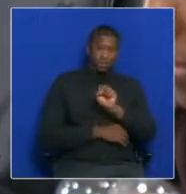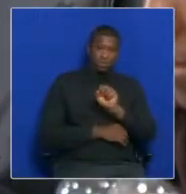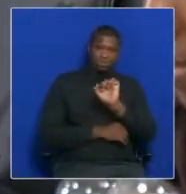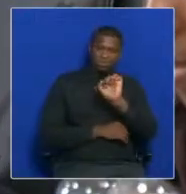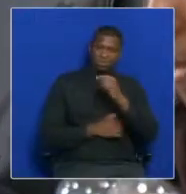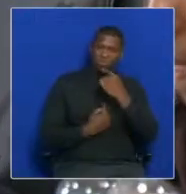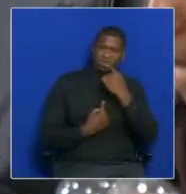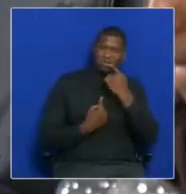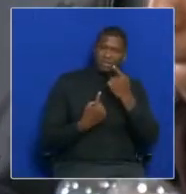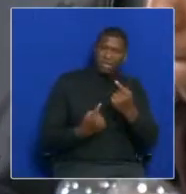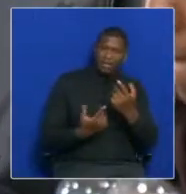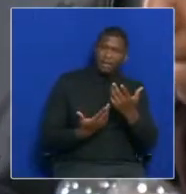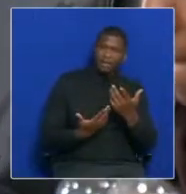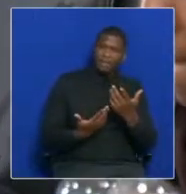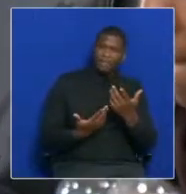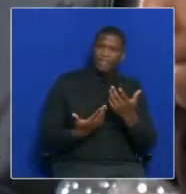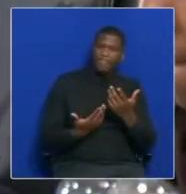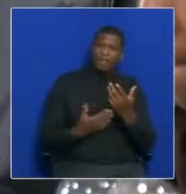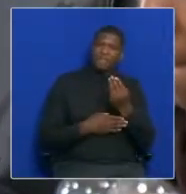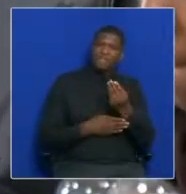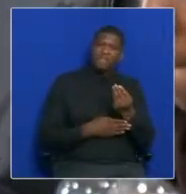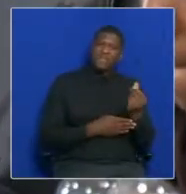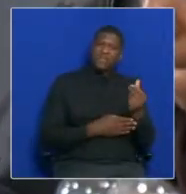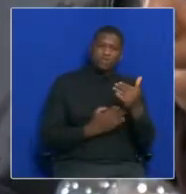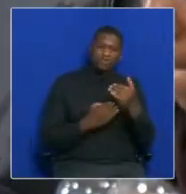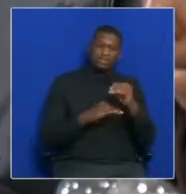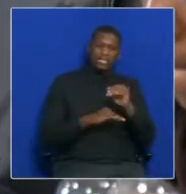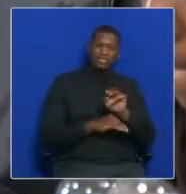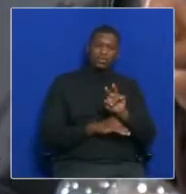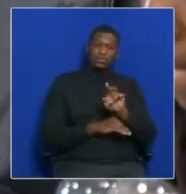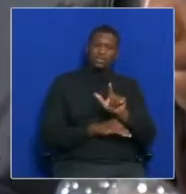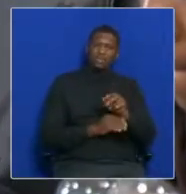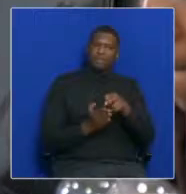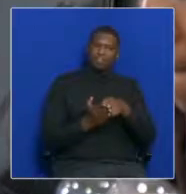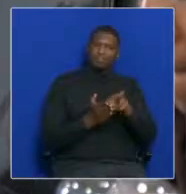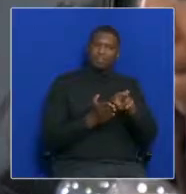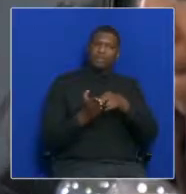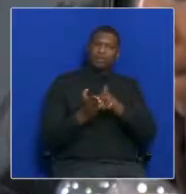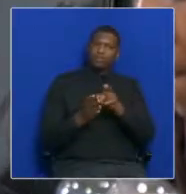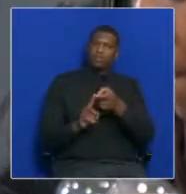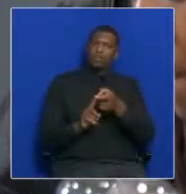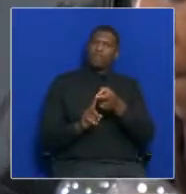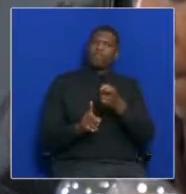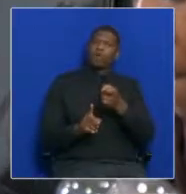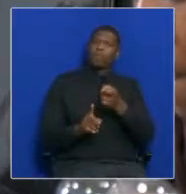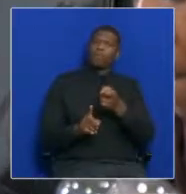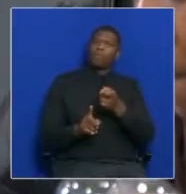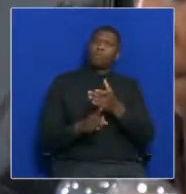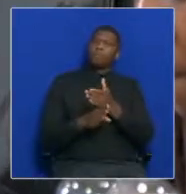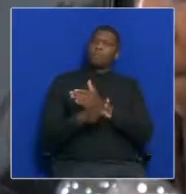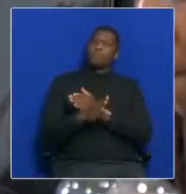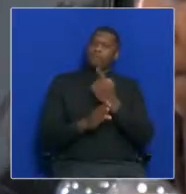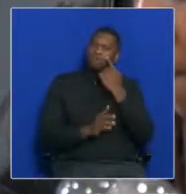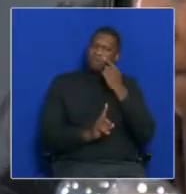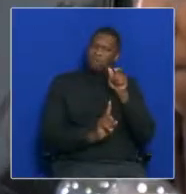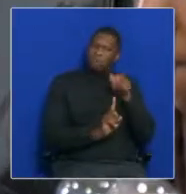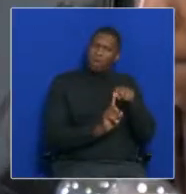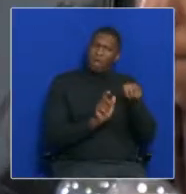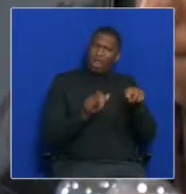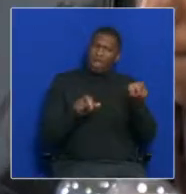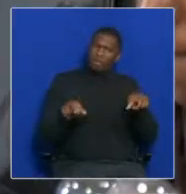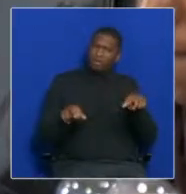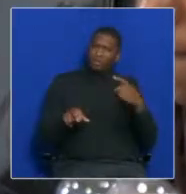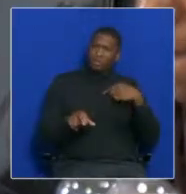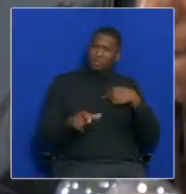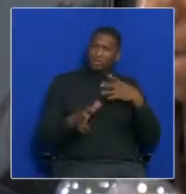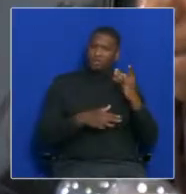that very few Section 27 referrals from previous witnesses. What we heard was that there was only